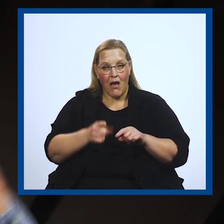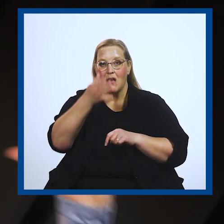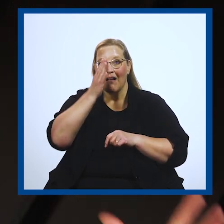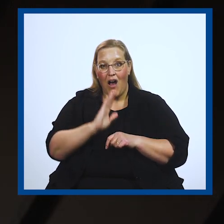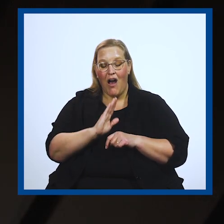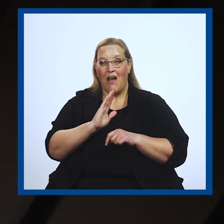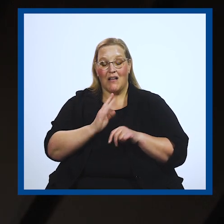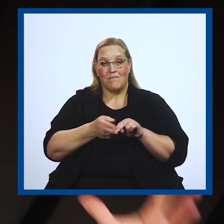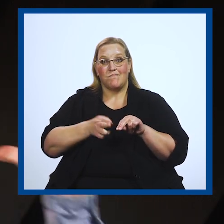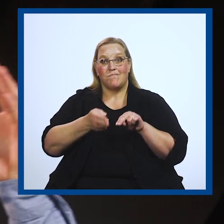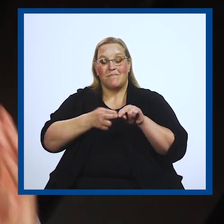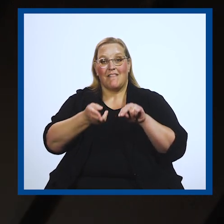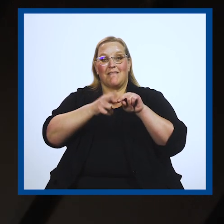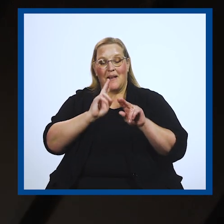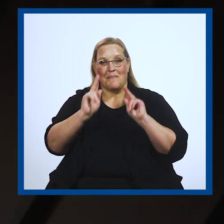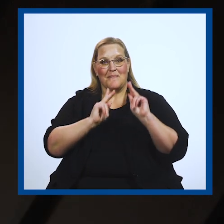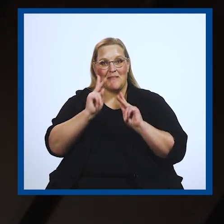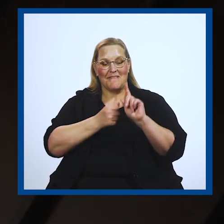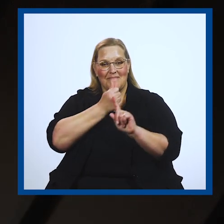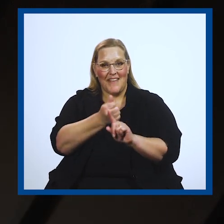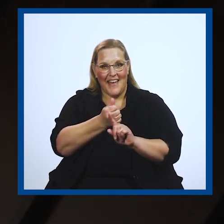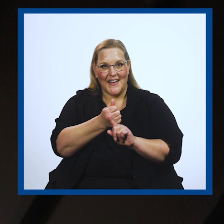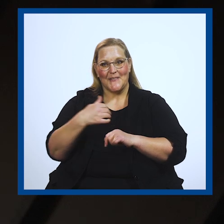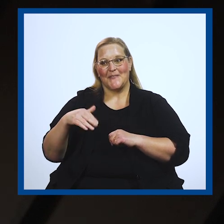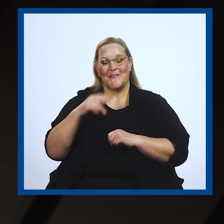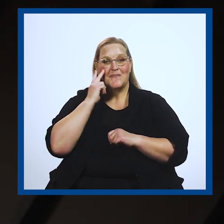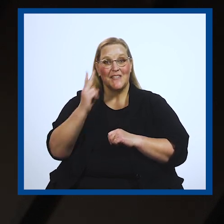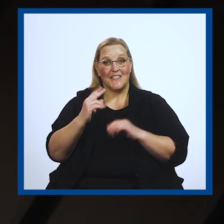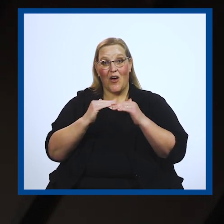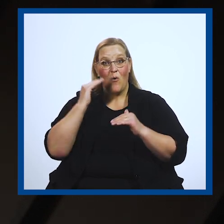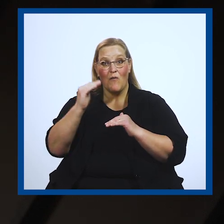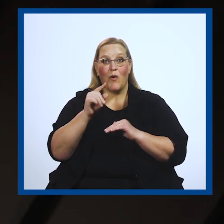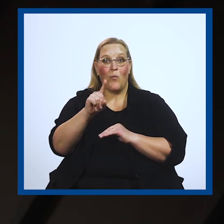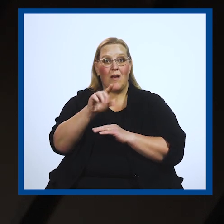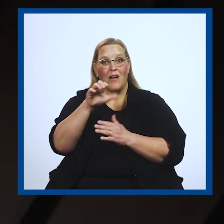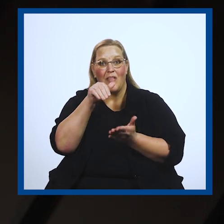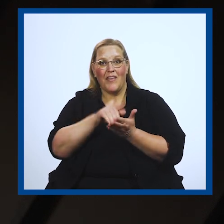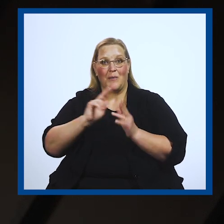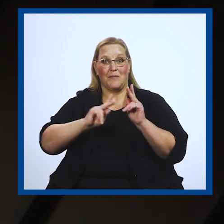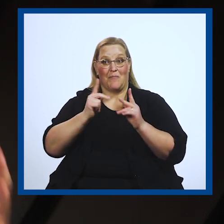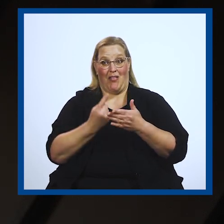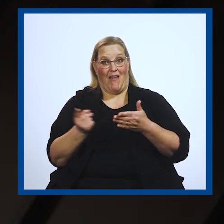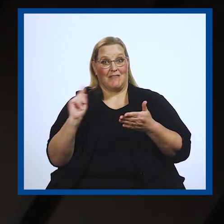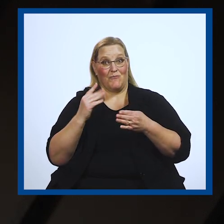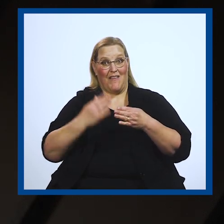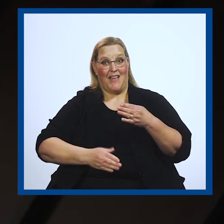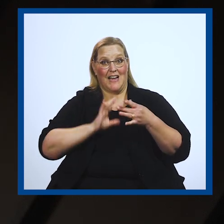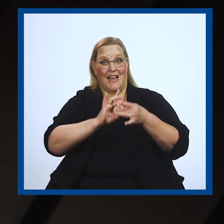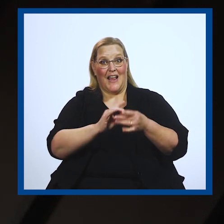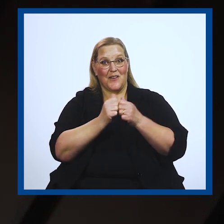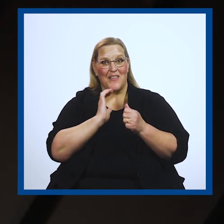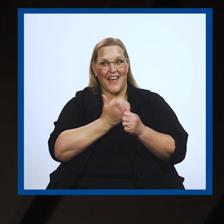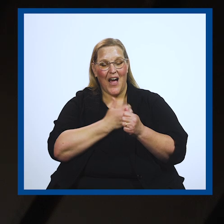has multiplied our impact, and we saw over 100,000 people last weekend connect